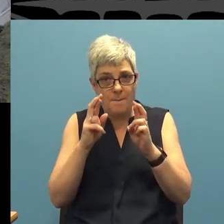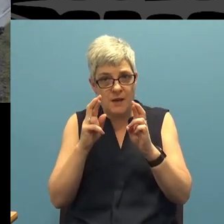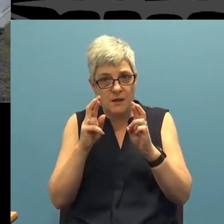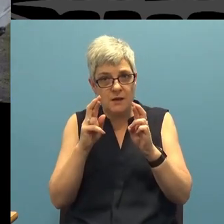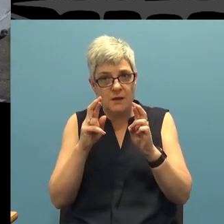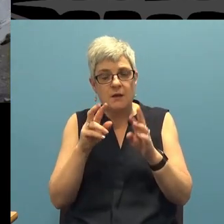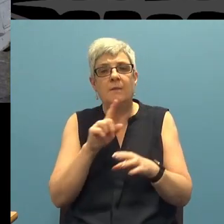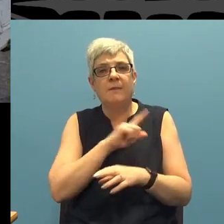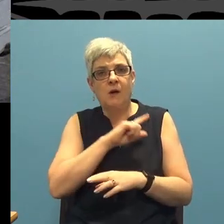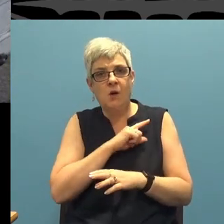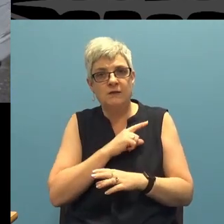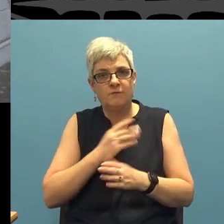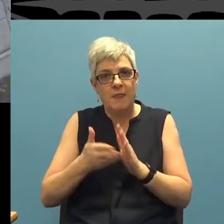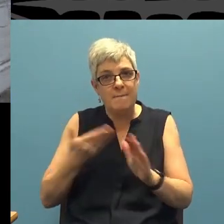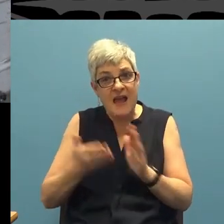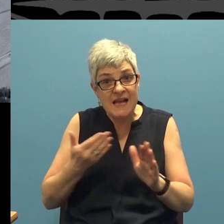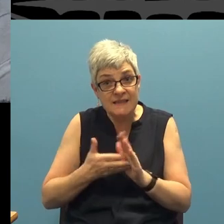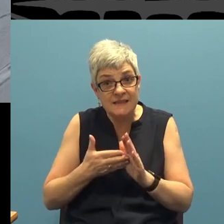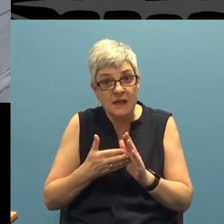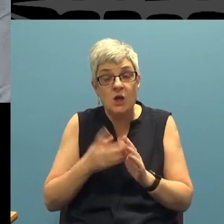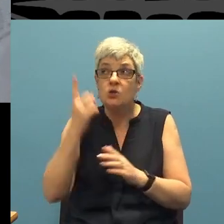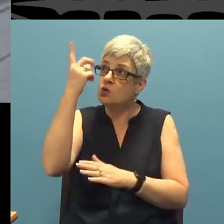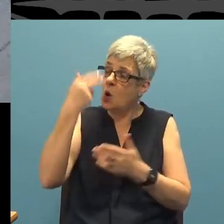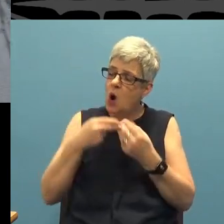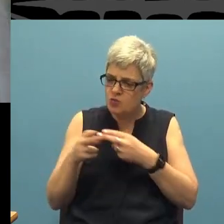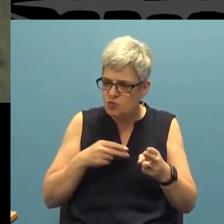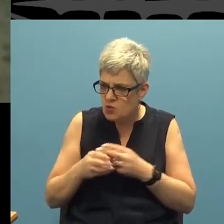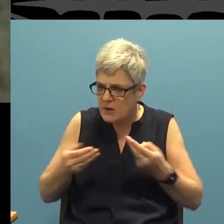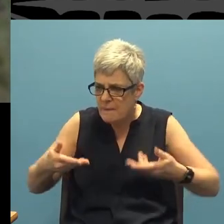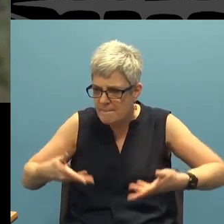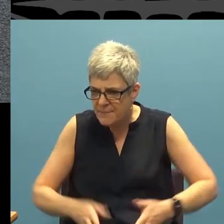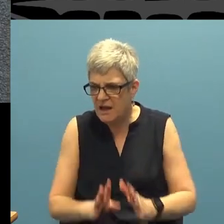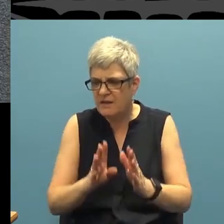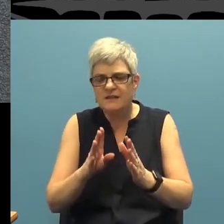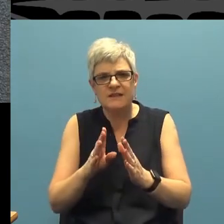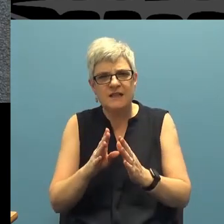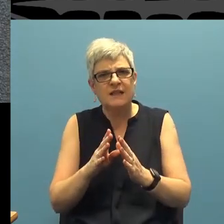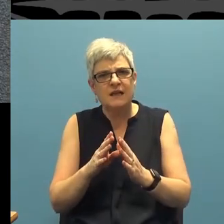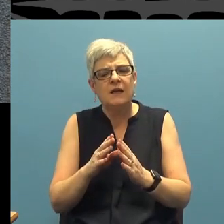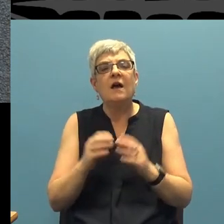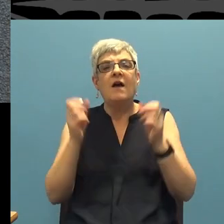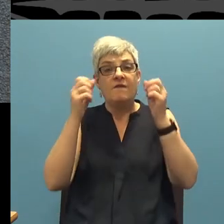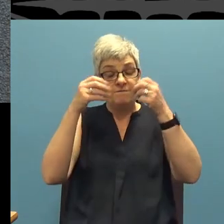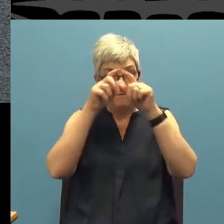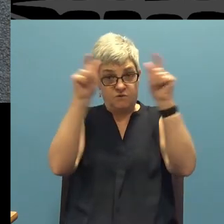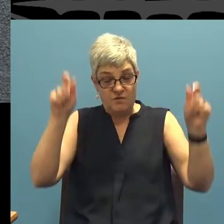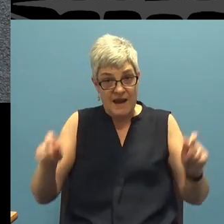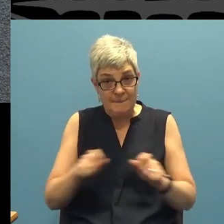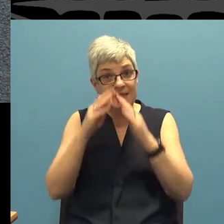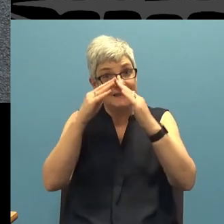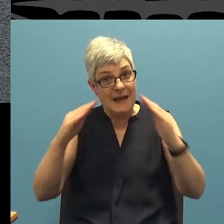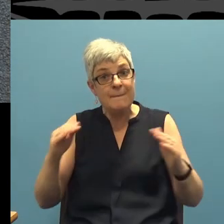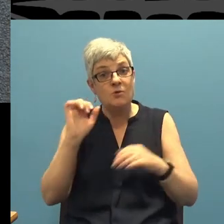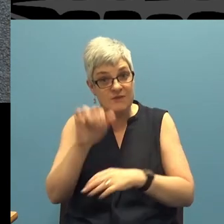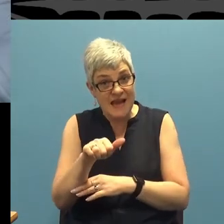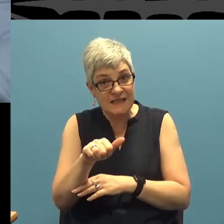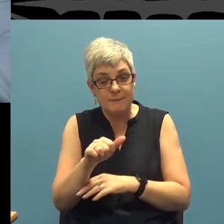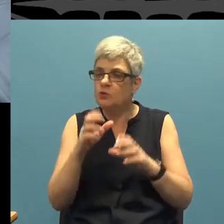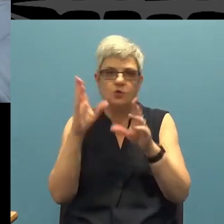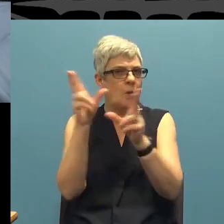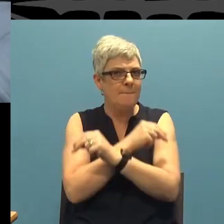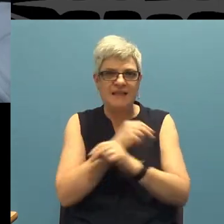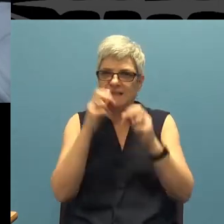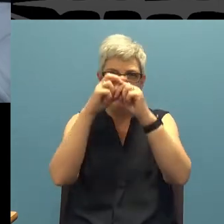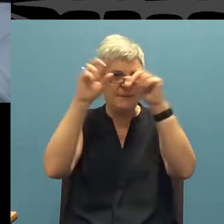the mess, saw God news birth that will certainly bless. Frame the stable, sure, but don't miss the picture. It